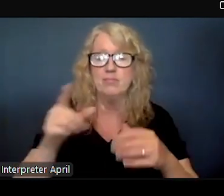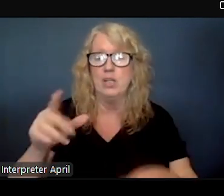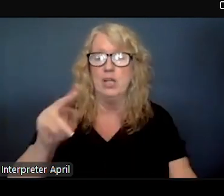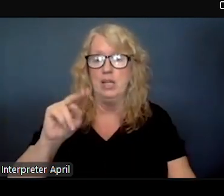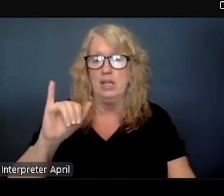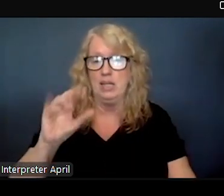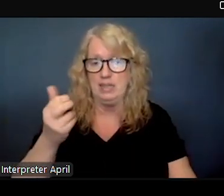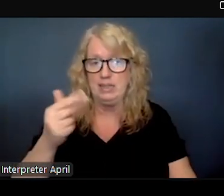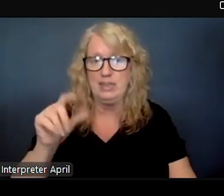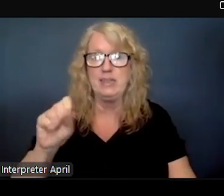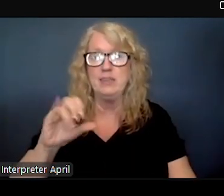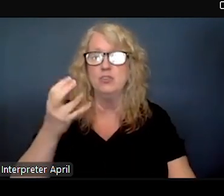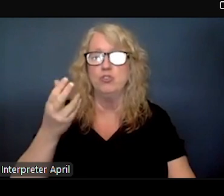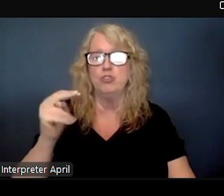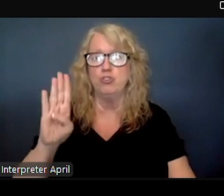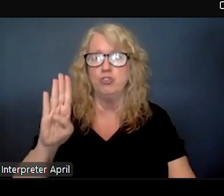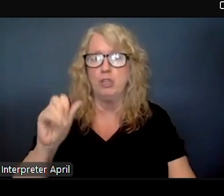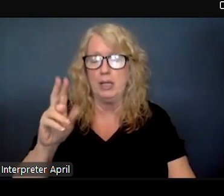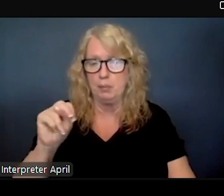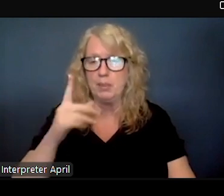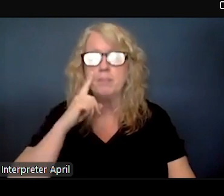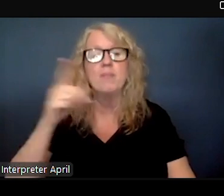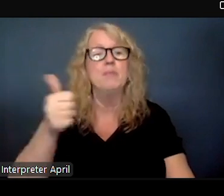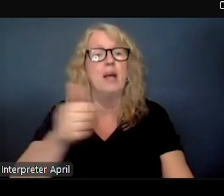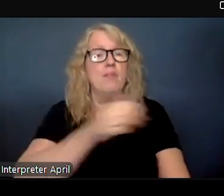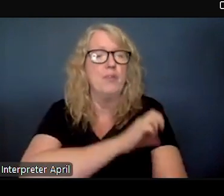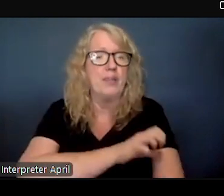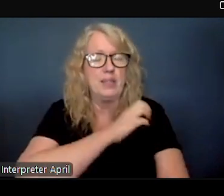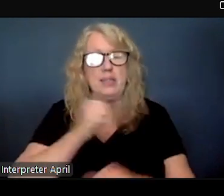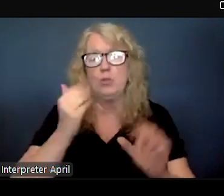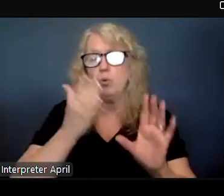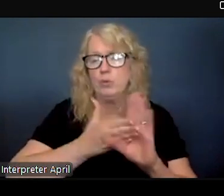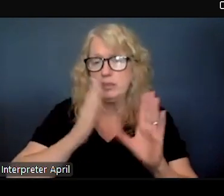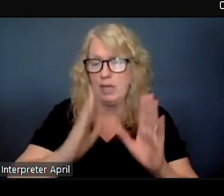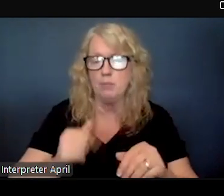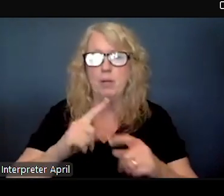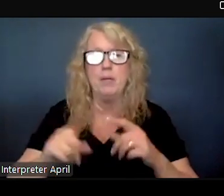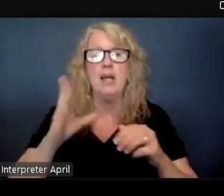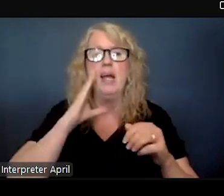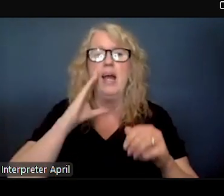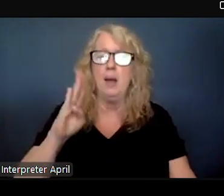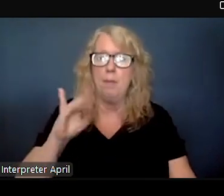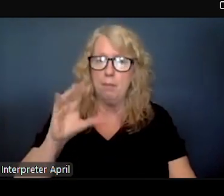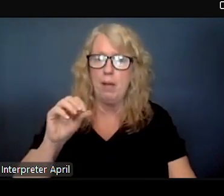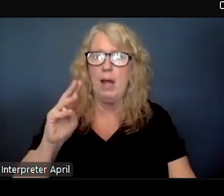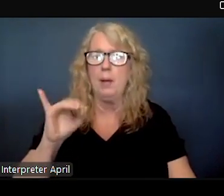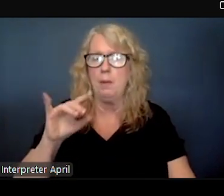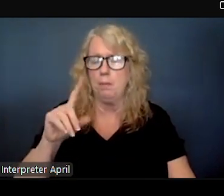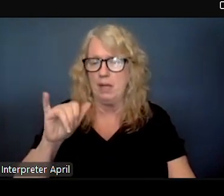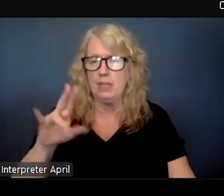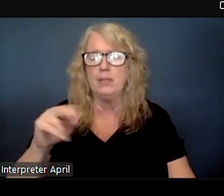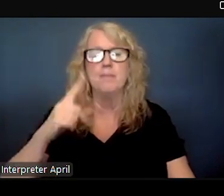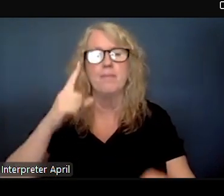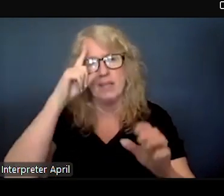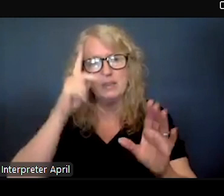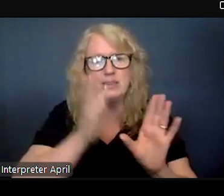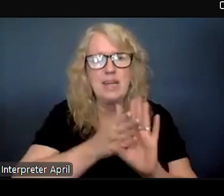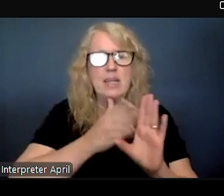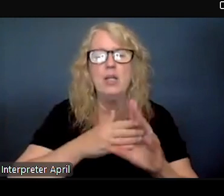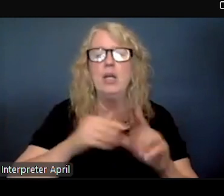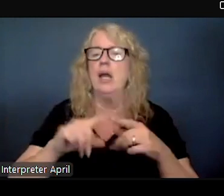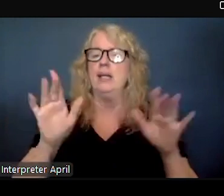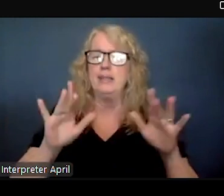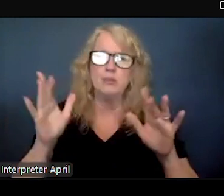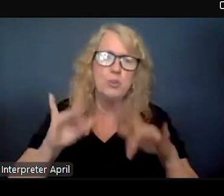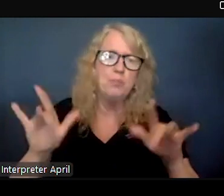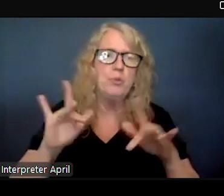Nicholas Jacobson. He's a clinical psychologist and associate professor of biomedical data science, psychiatry, and computer science